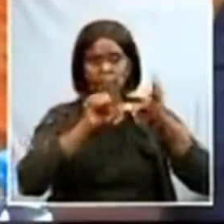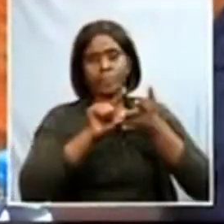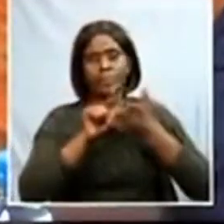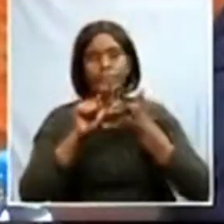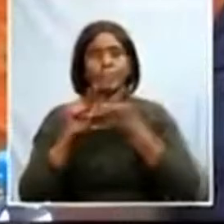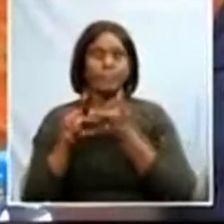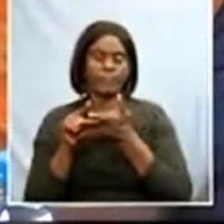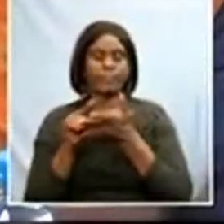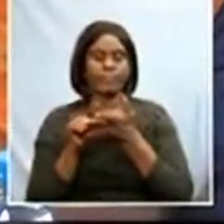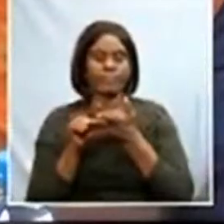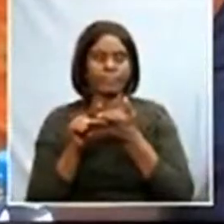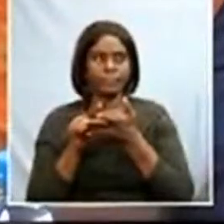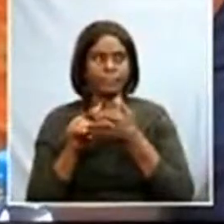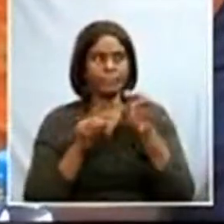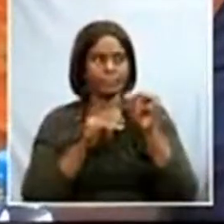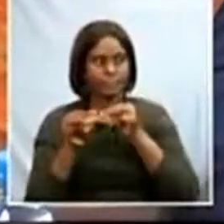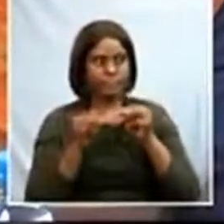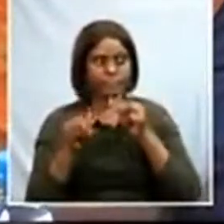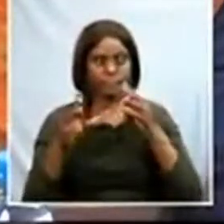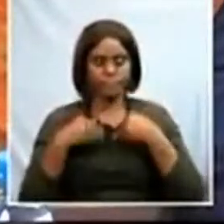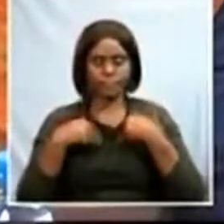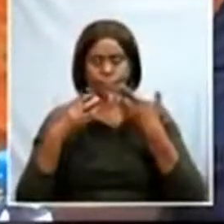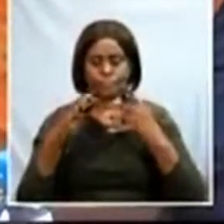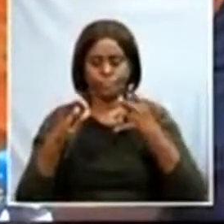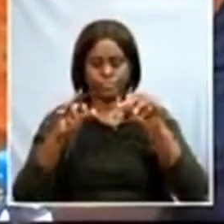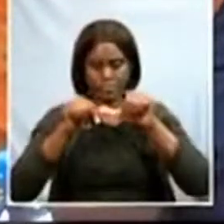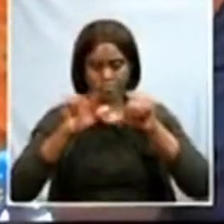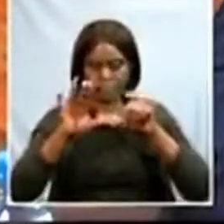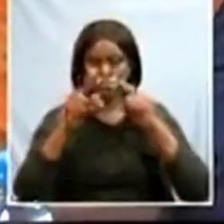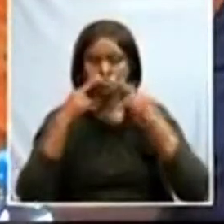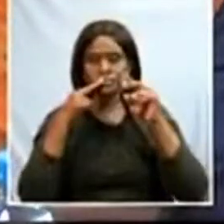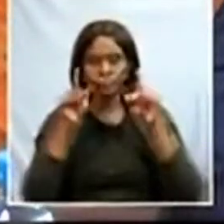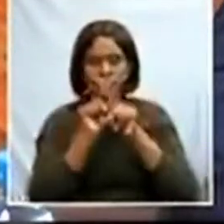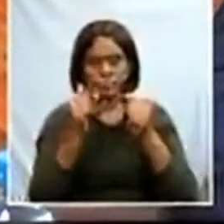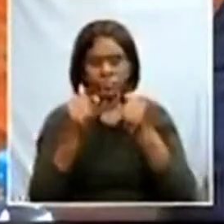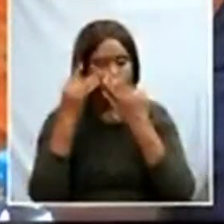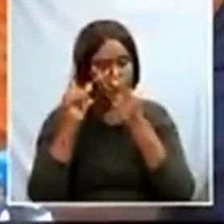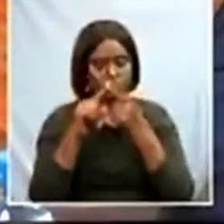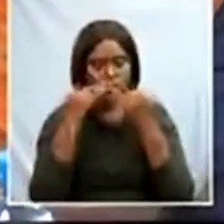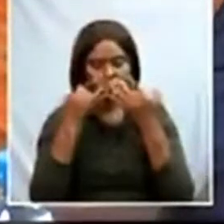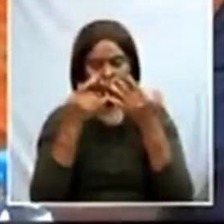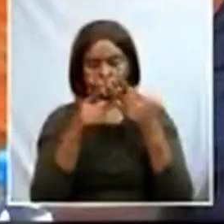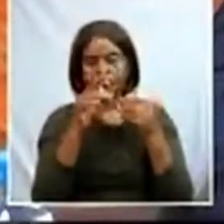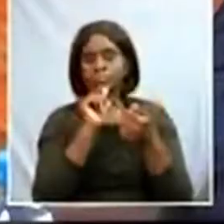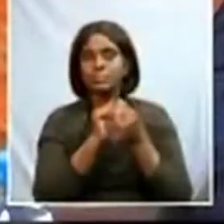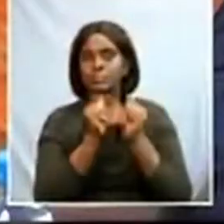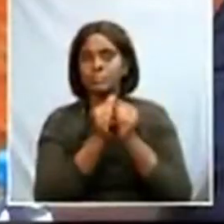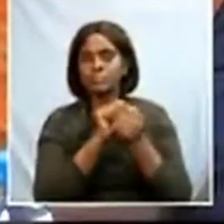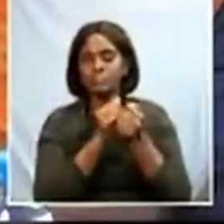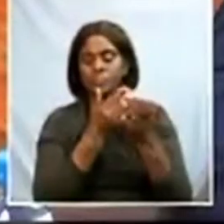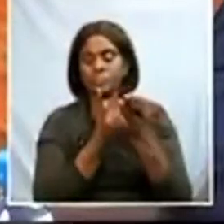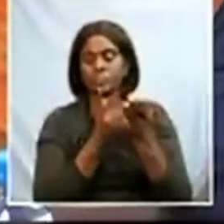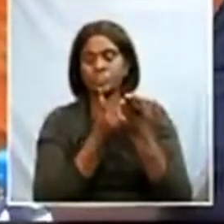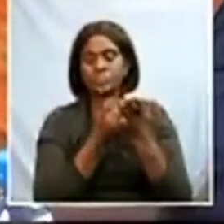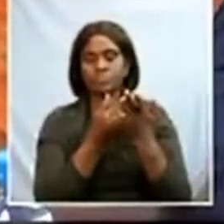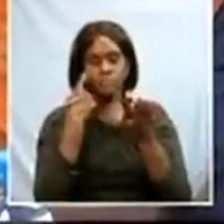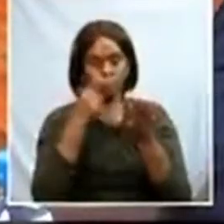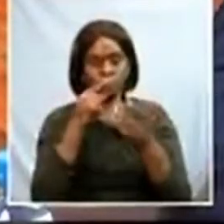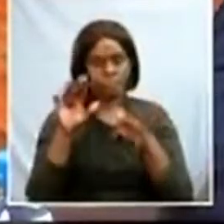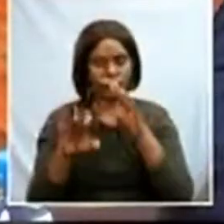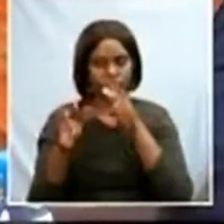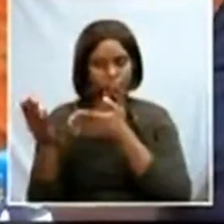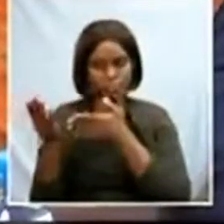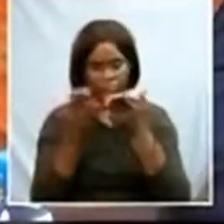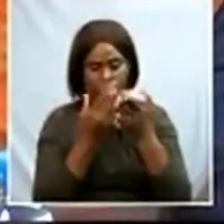loans. Management acknowledges auditor's findings and wish to state that the cause of query for the balance